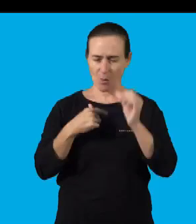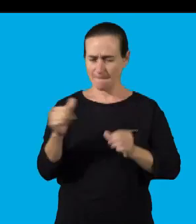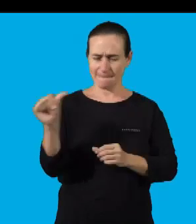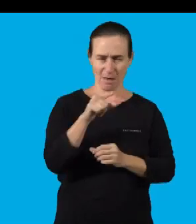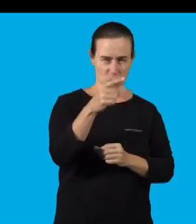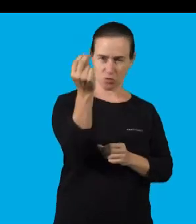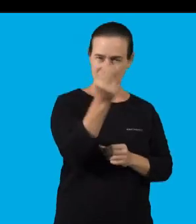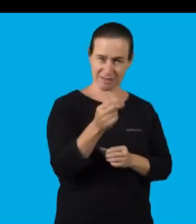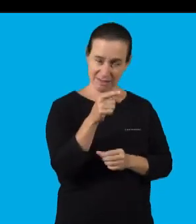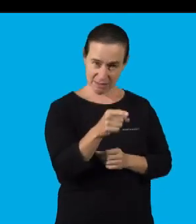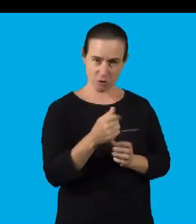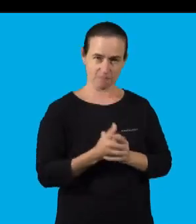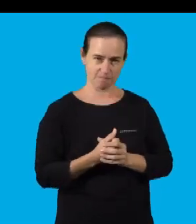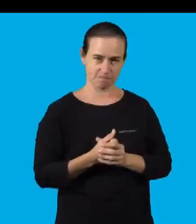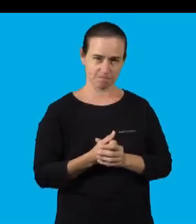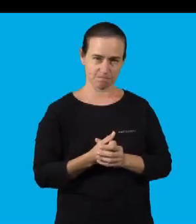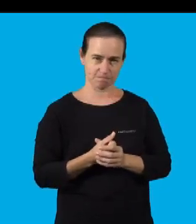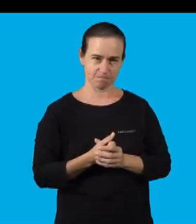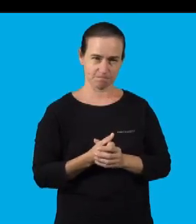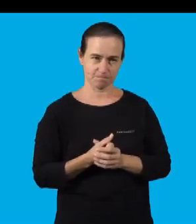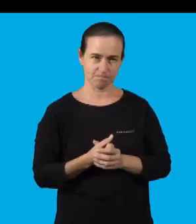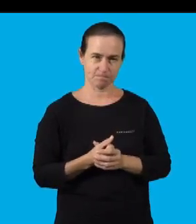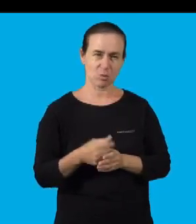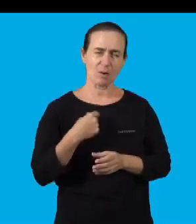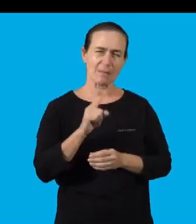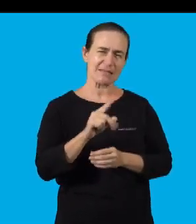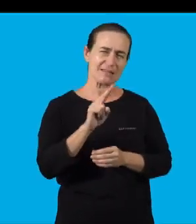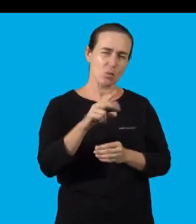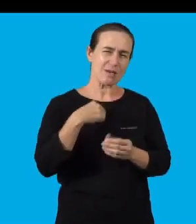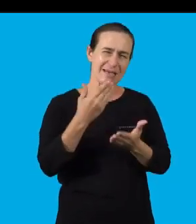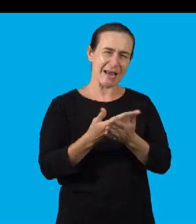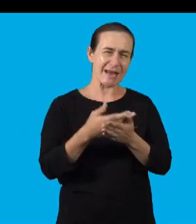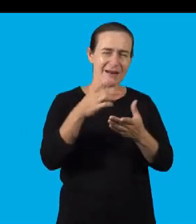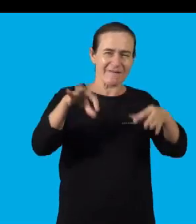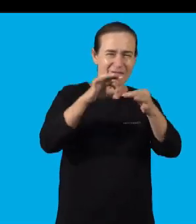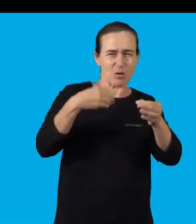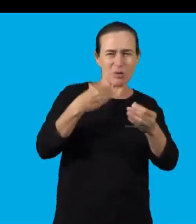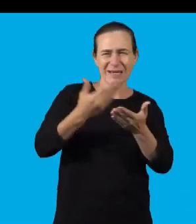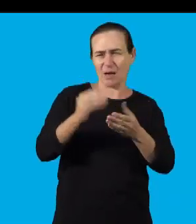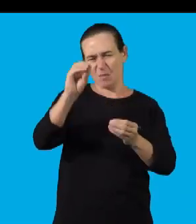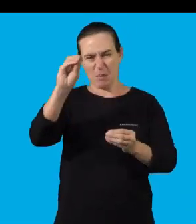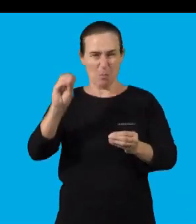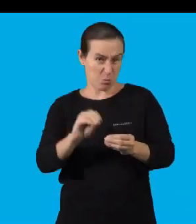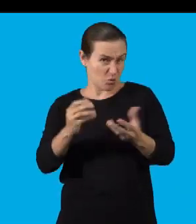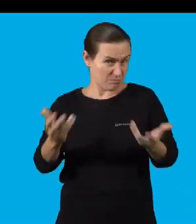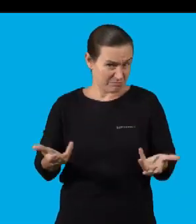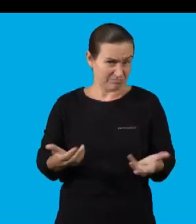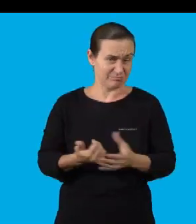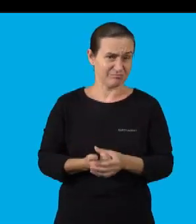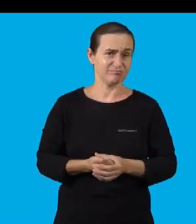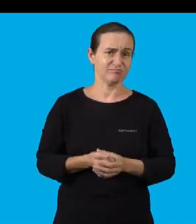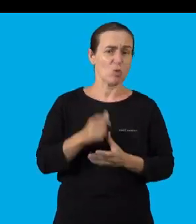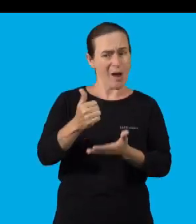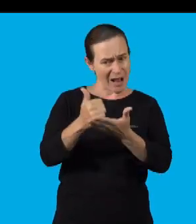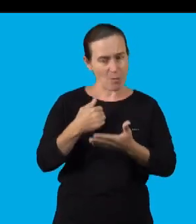back to the sketch that has been given to us, and we are going to look for what we can substitute into that equation